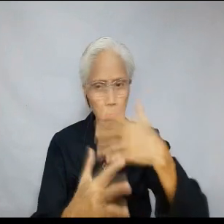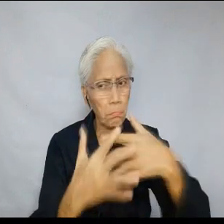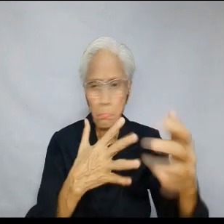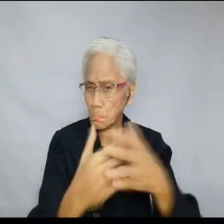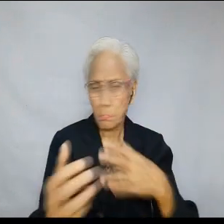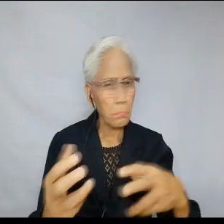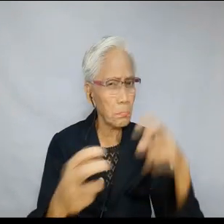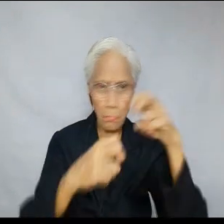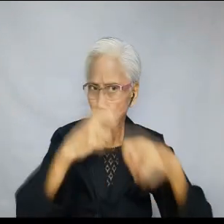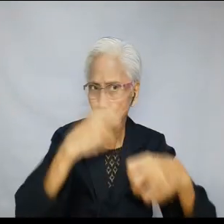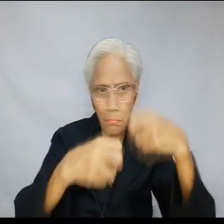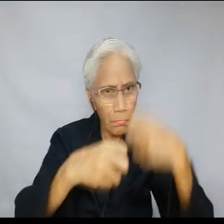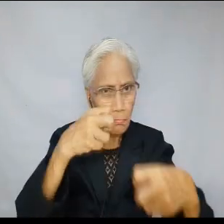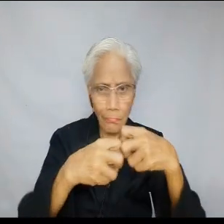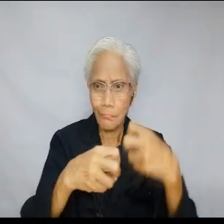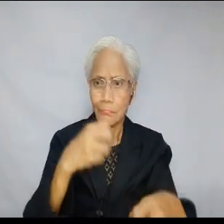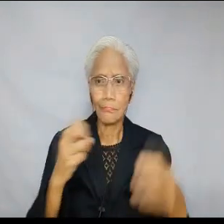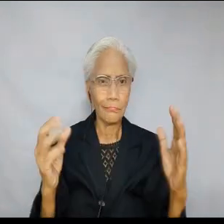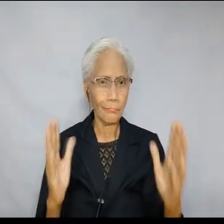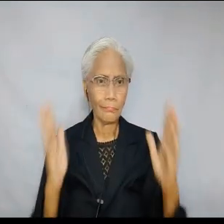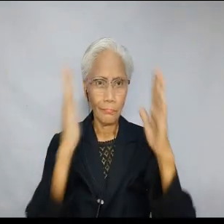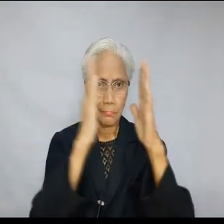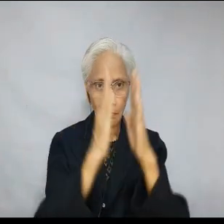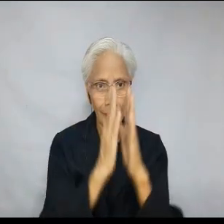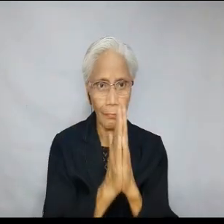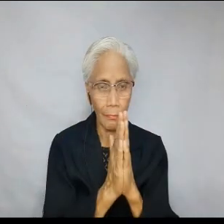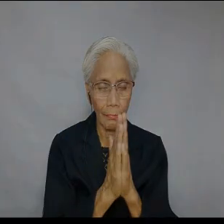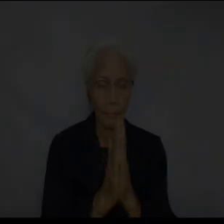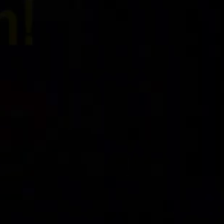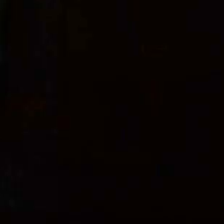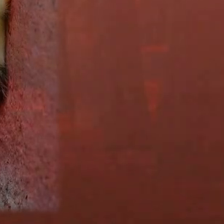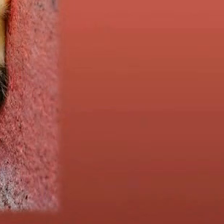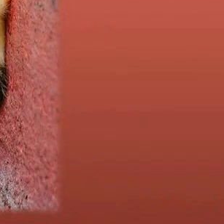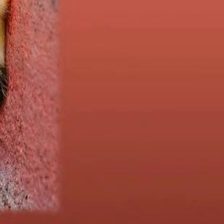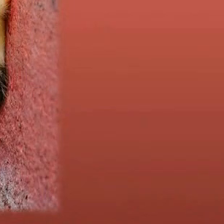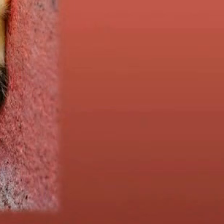through despite our adversities. Amen.